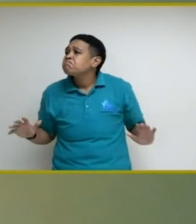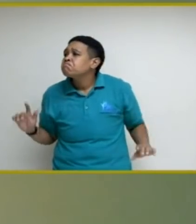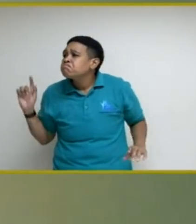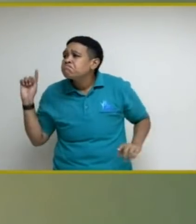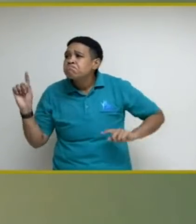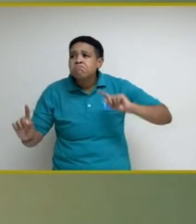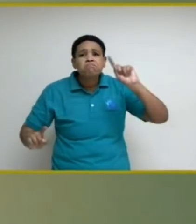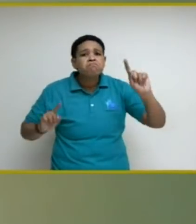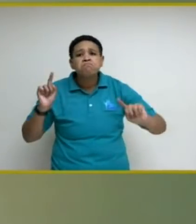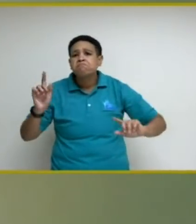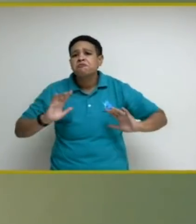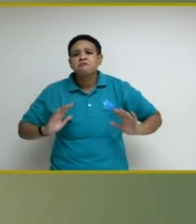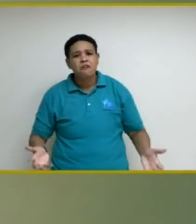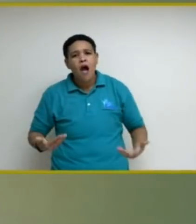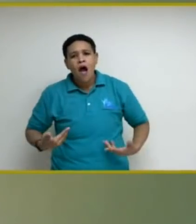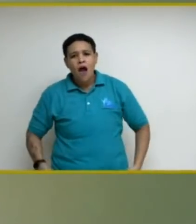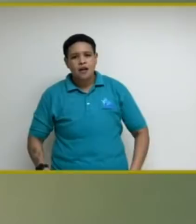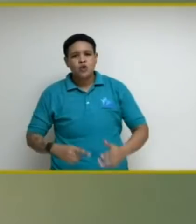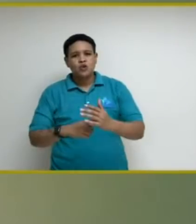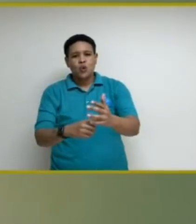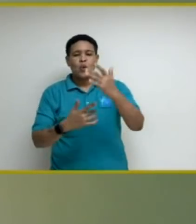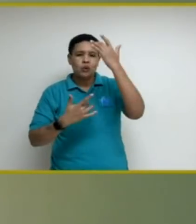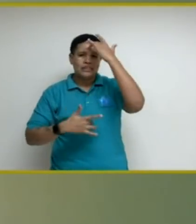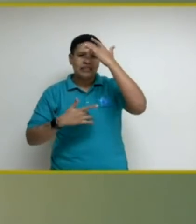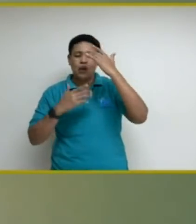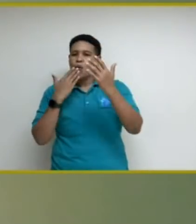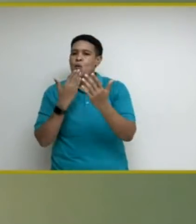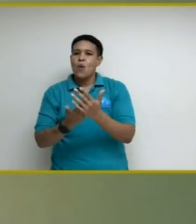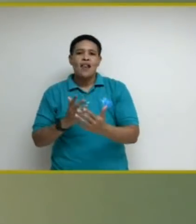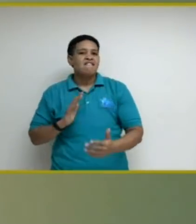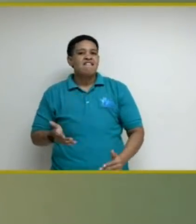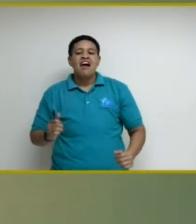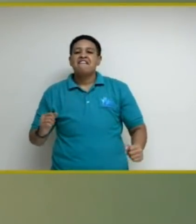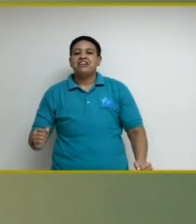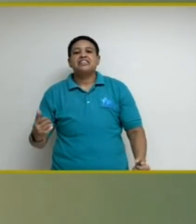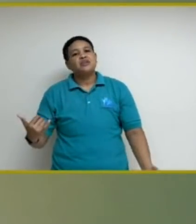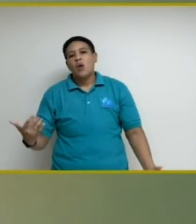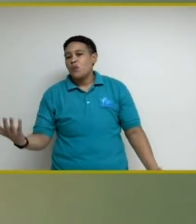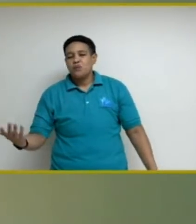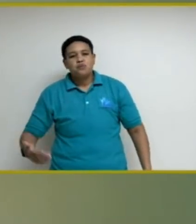have that they displayed and are well at this time.